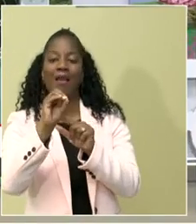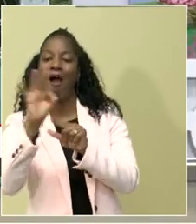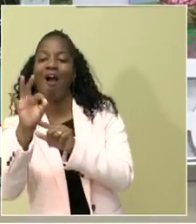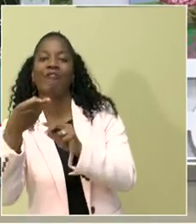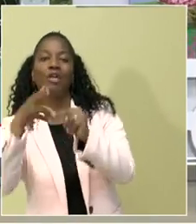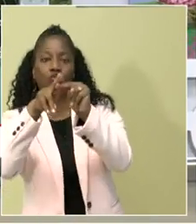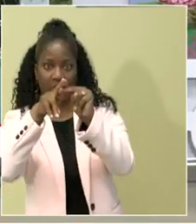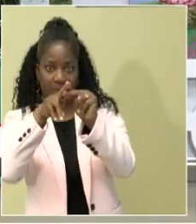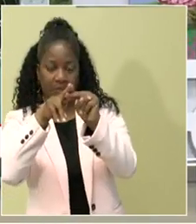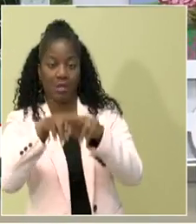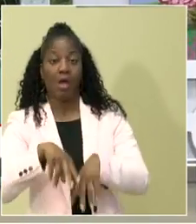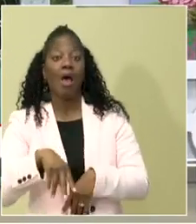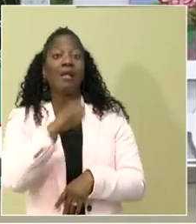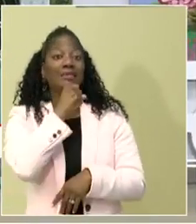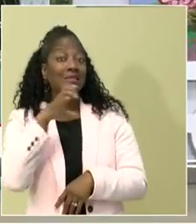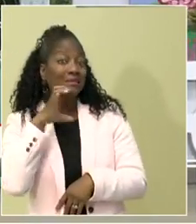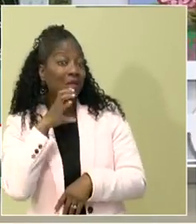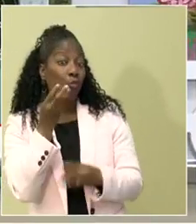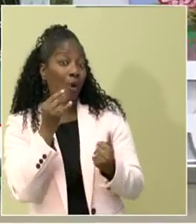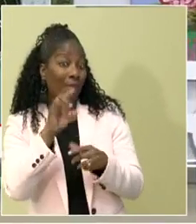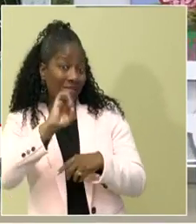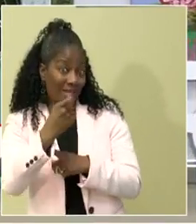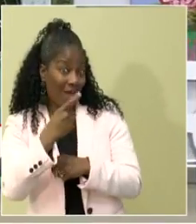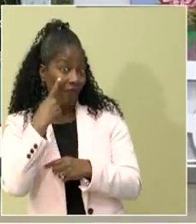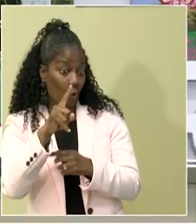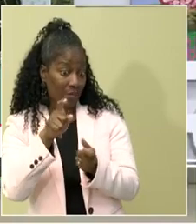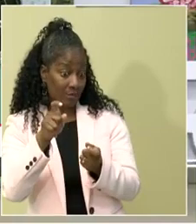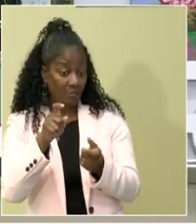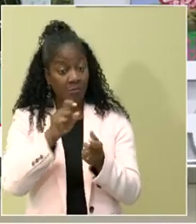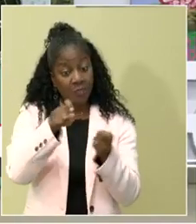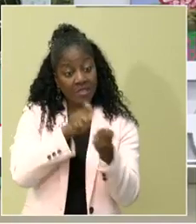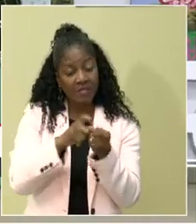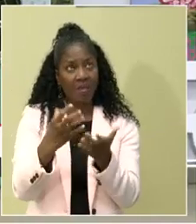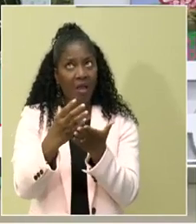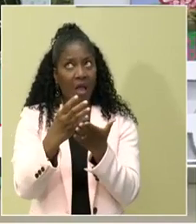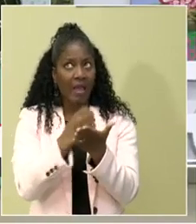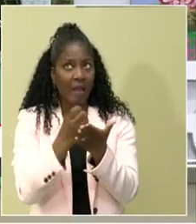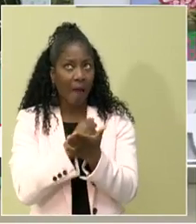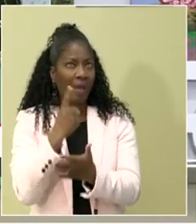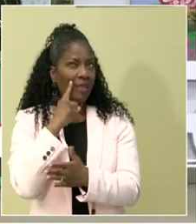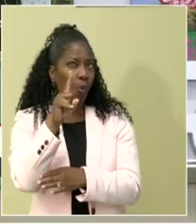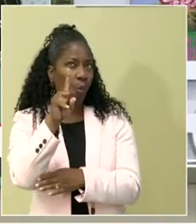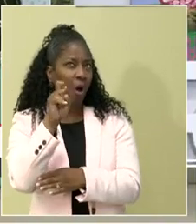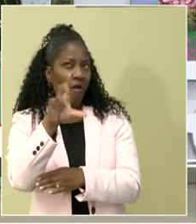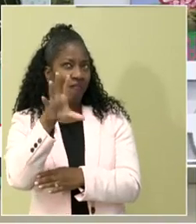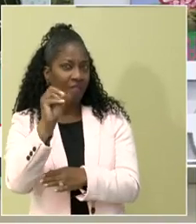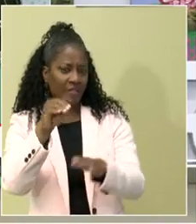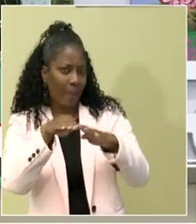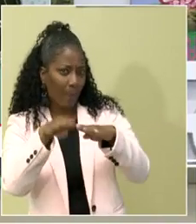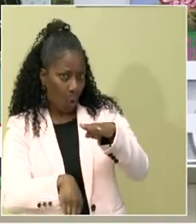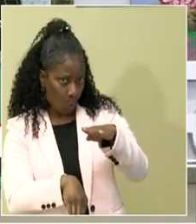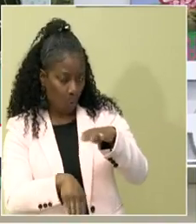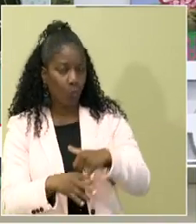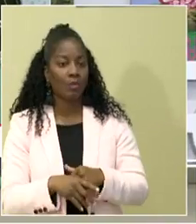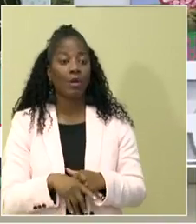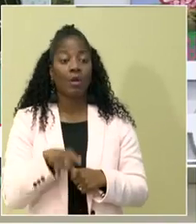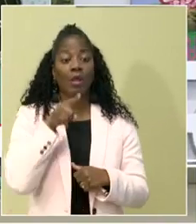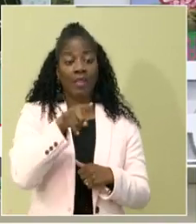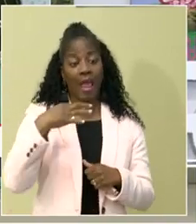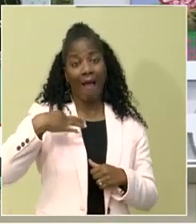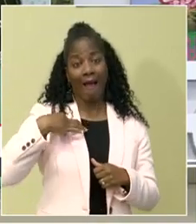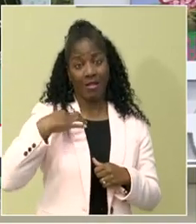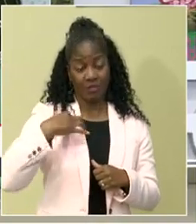The senior property tax program for seniors of a certain income, it's like 150, I think, and below, they qualify